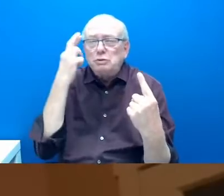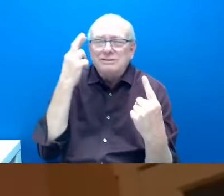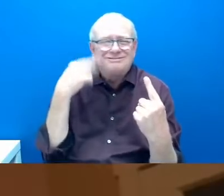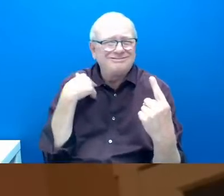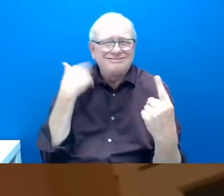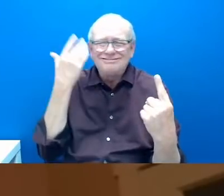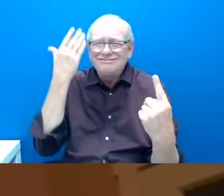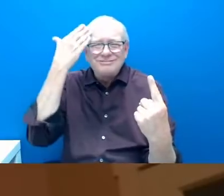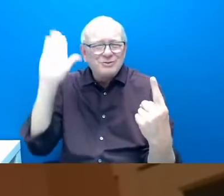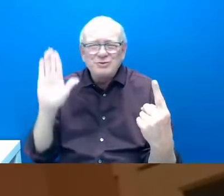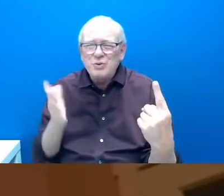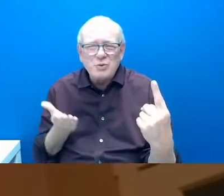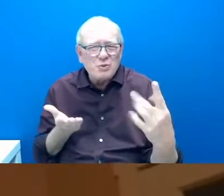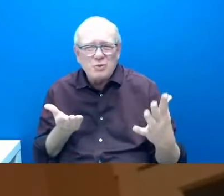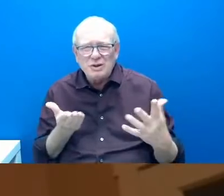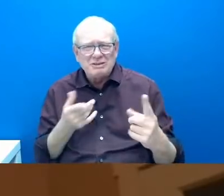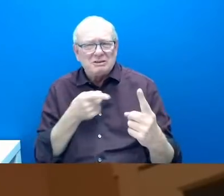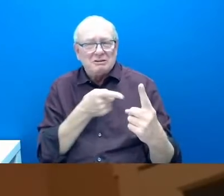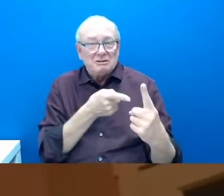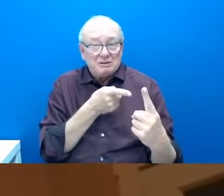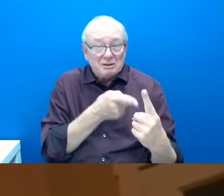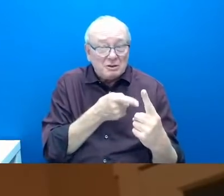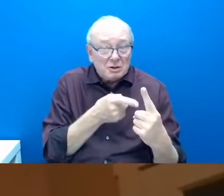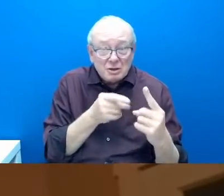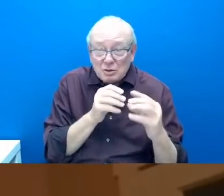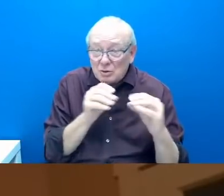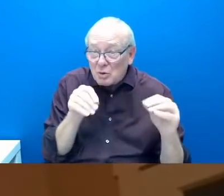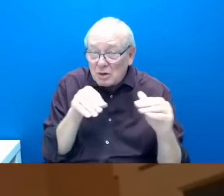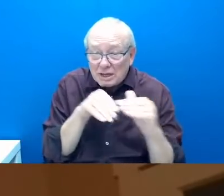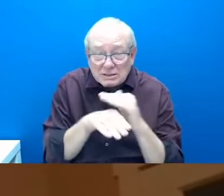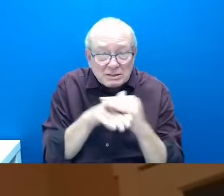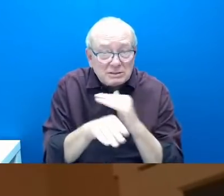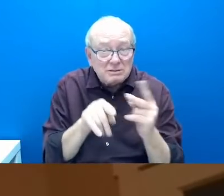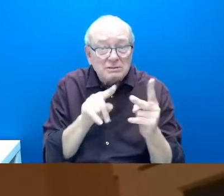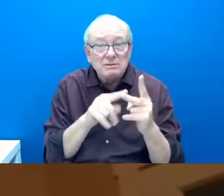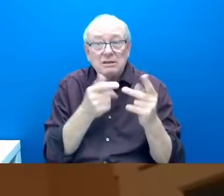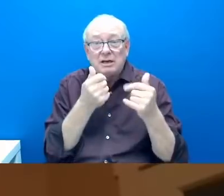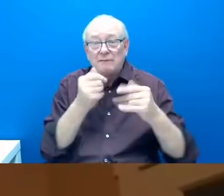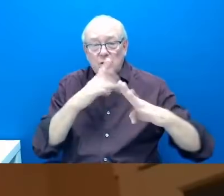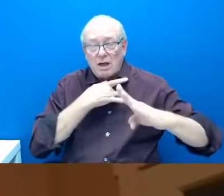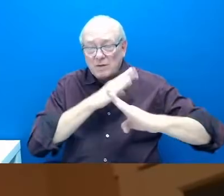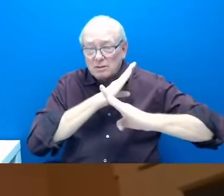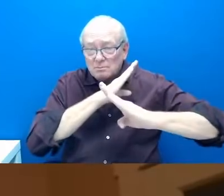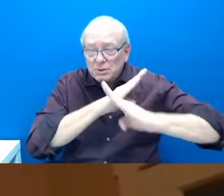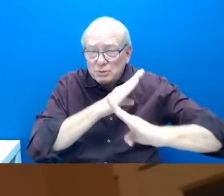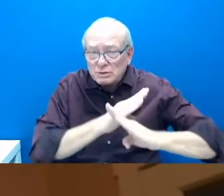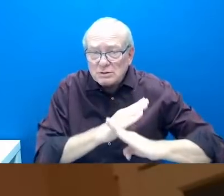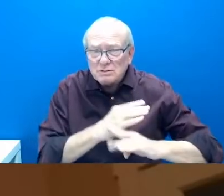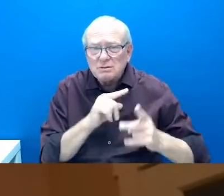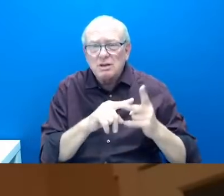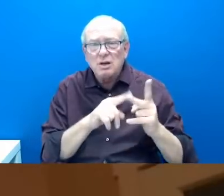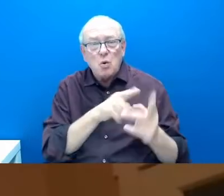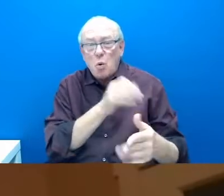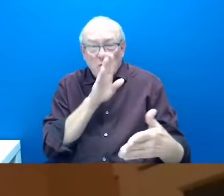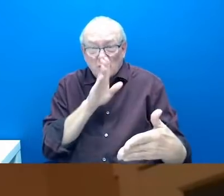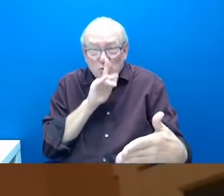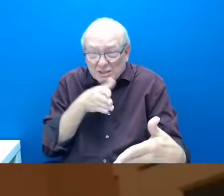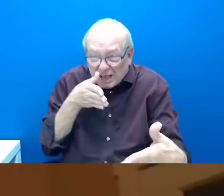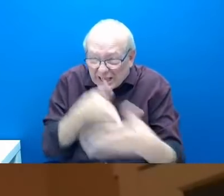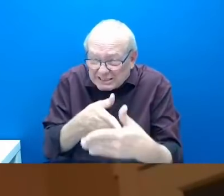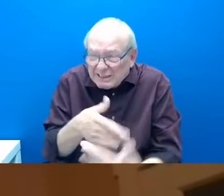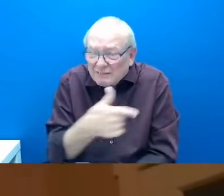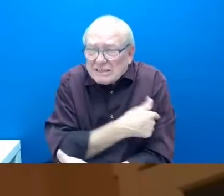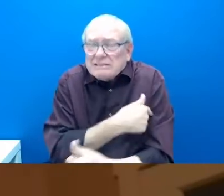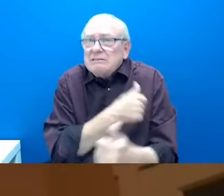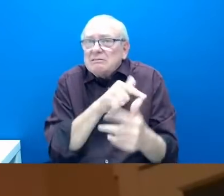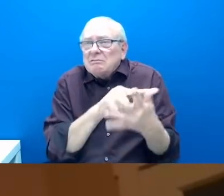to the vaccination, if it's multiple barriers to facilitate getting the vaccine. Is it an anti-vaxxer? We don't know at the